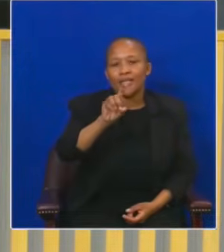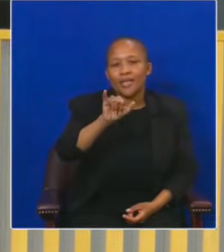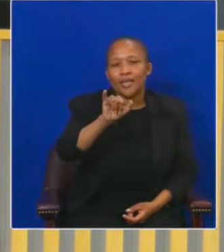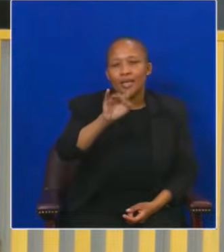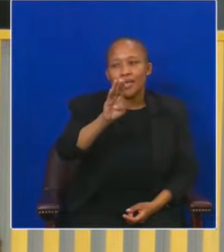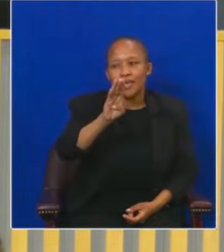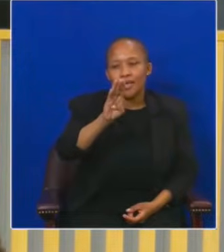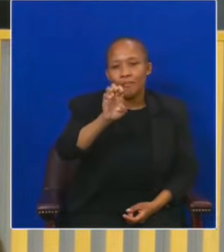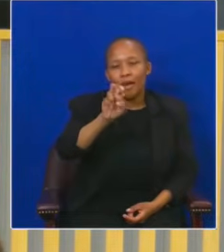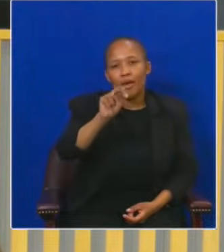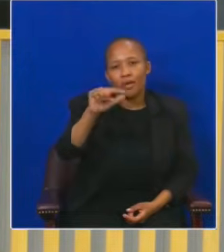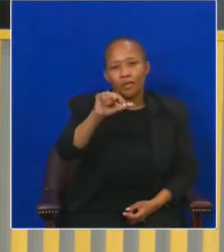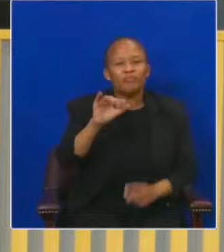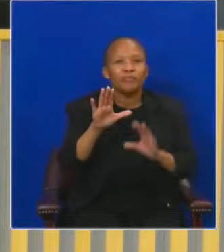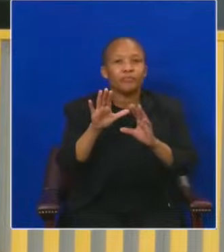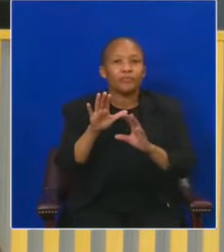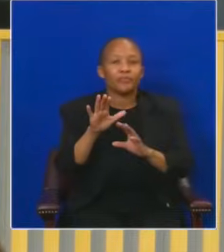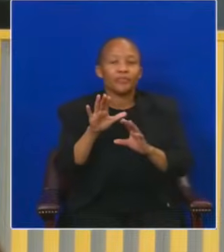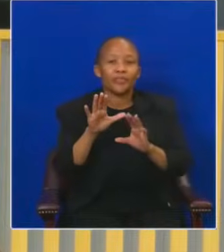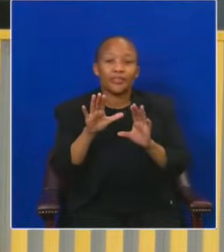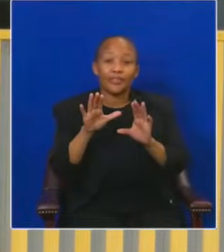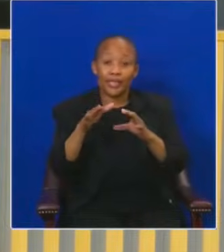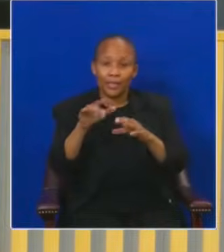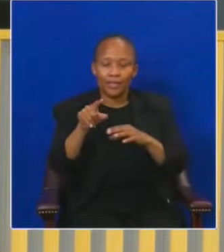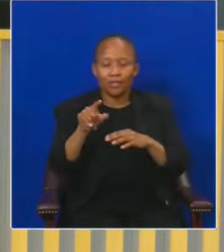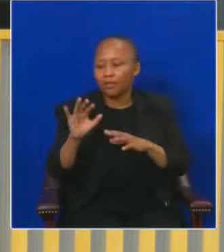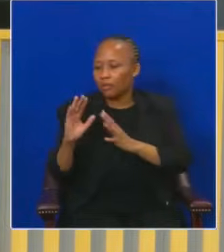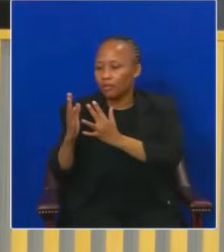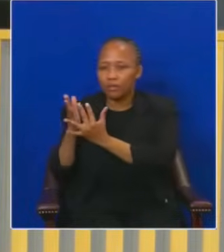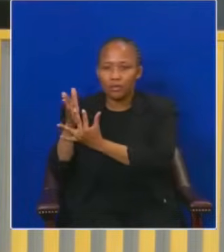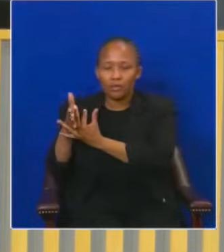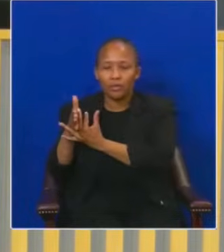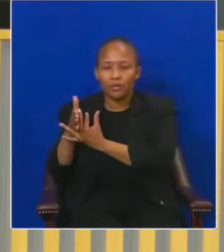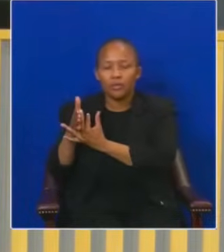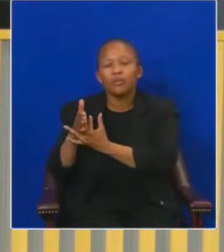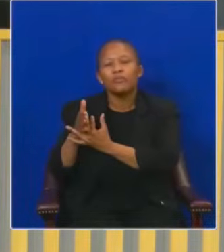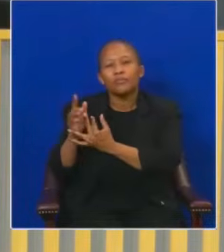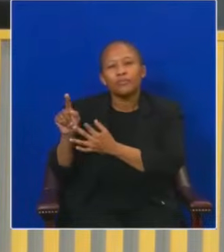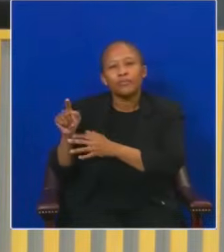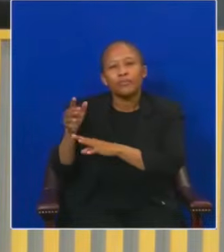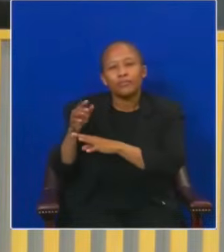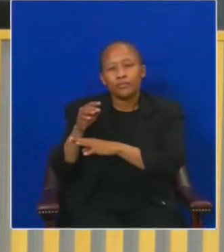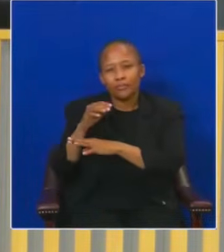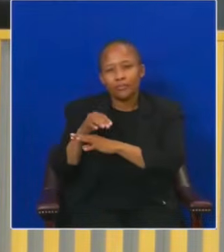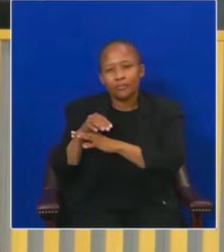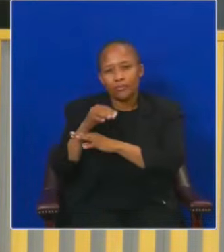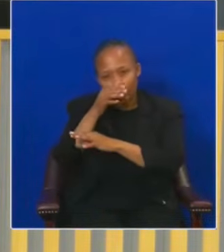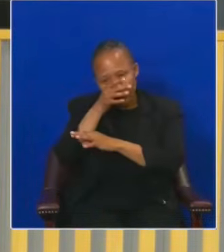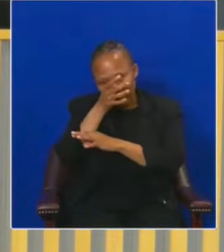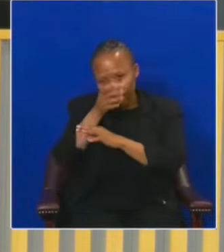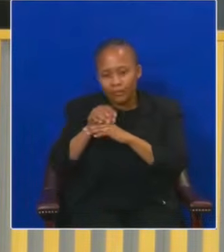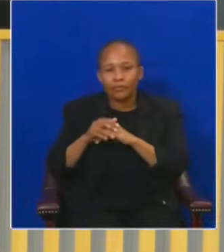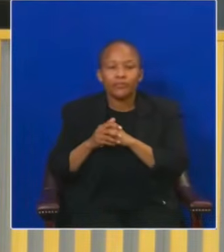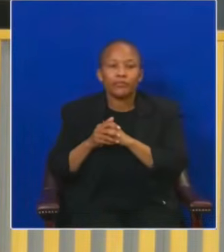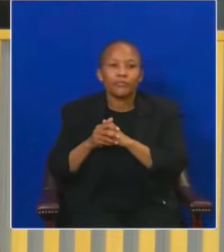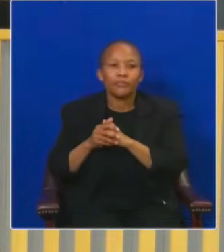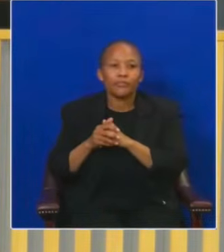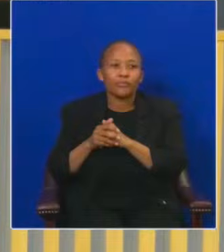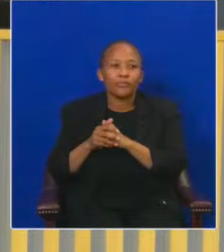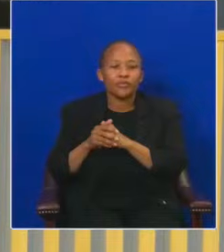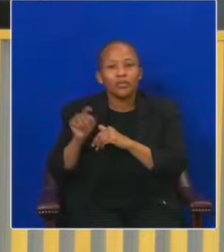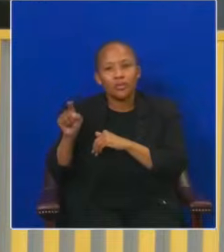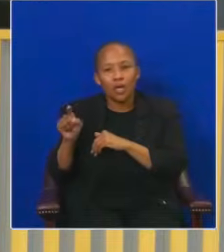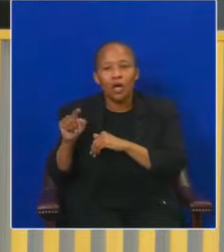Witness C, sorry, Witness C, you said something about his explanation where he got the J50 form